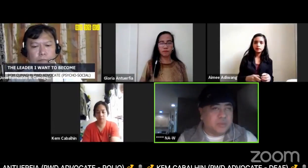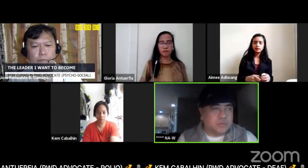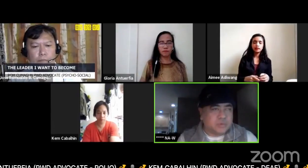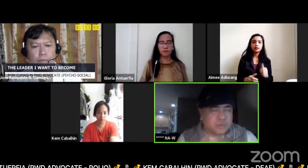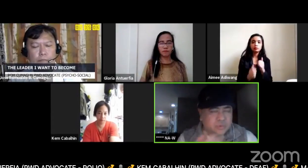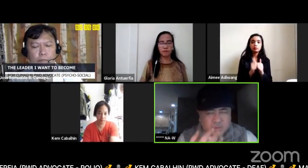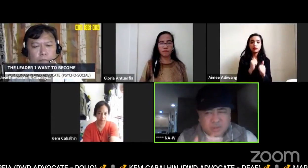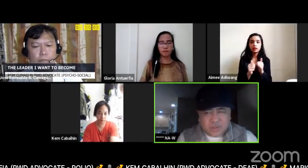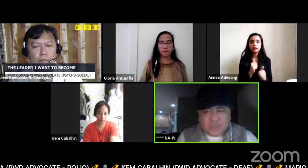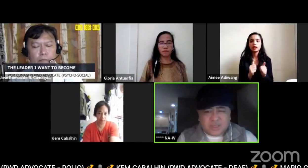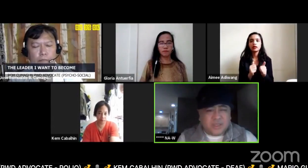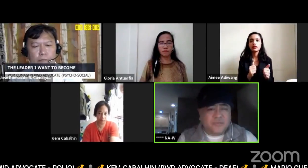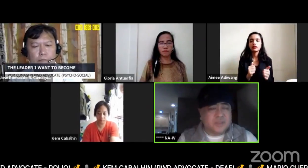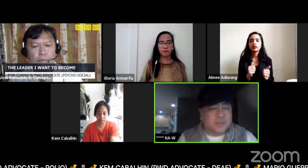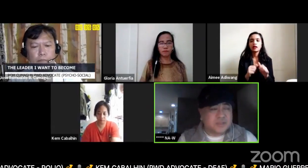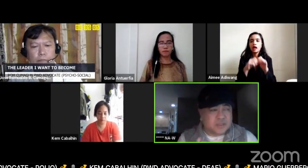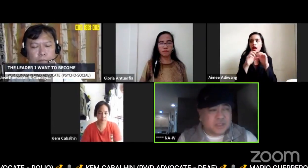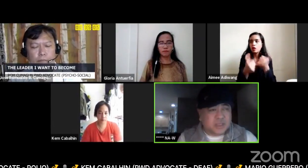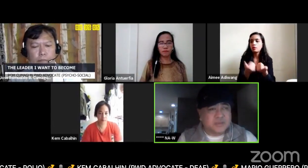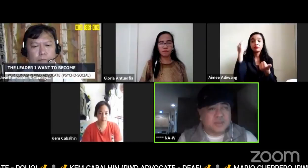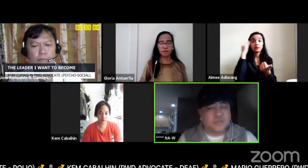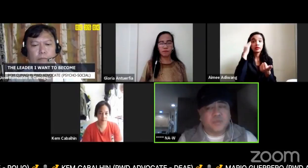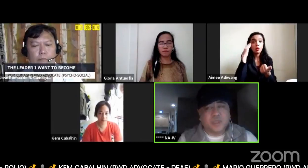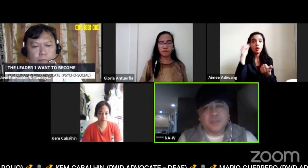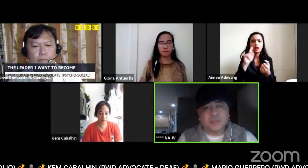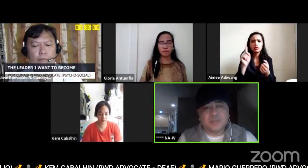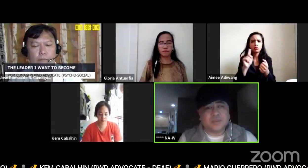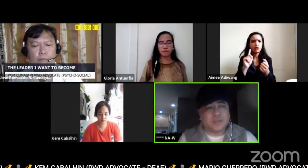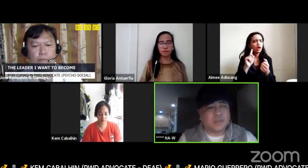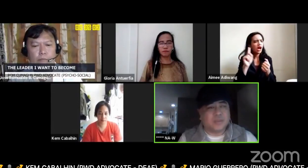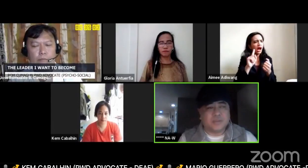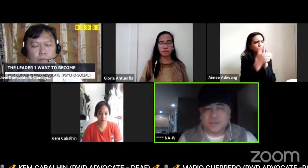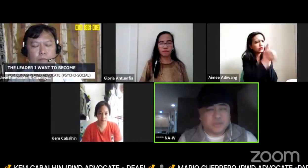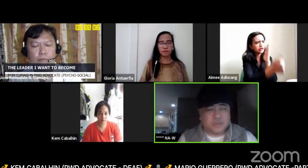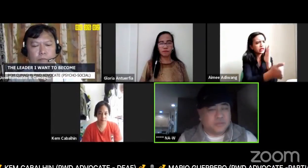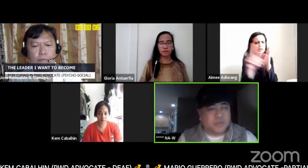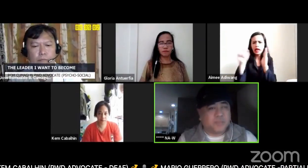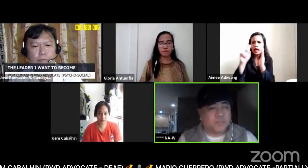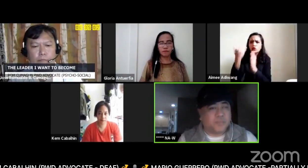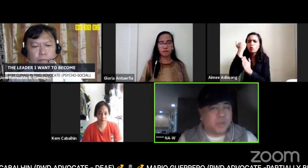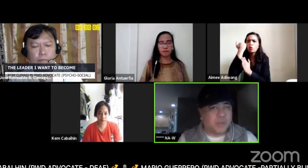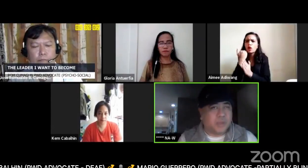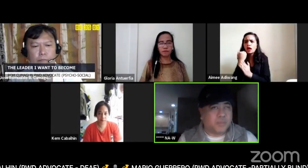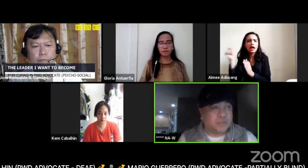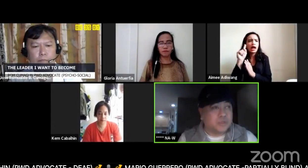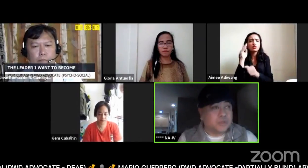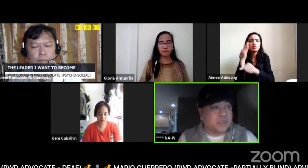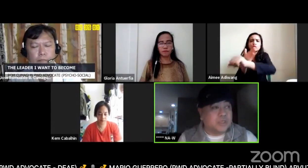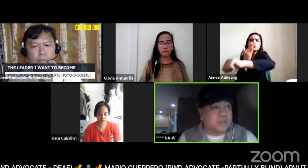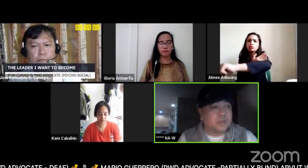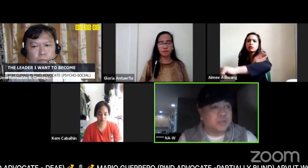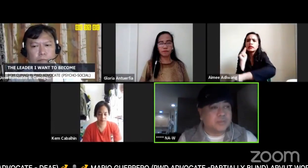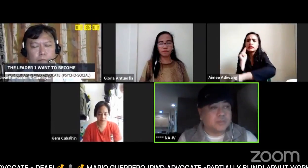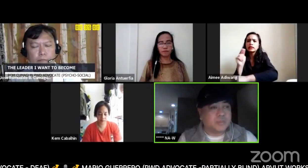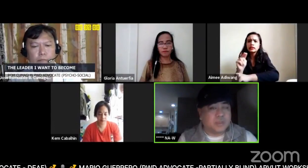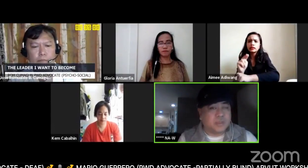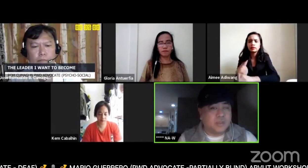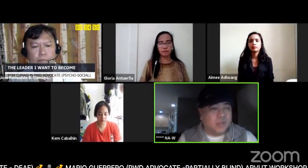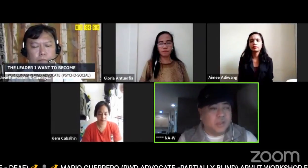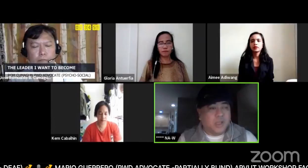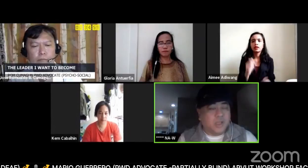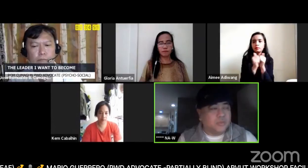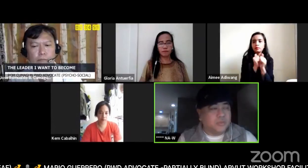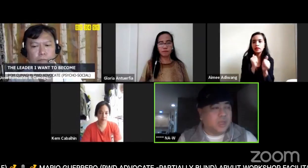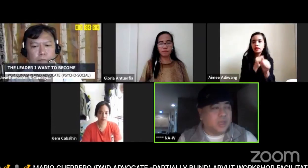being able to identify the strengths and weakness. He should be a person reader,